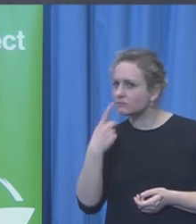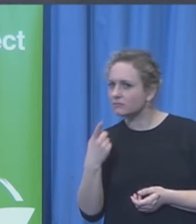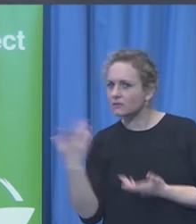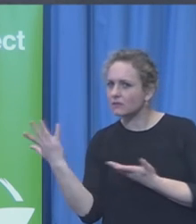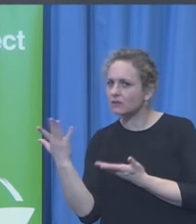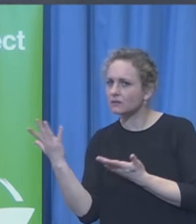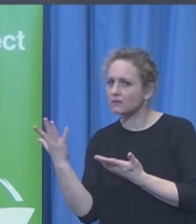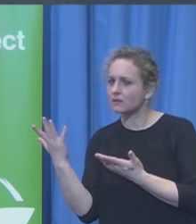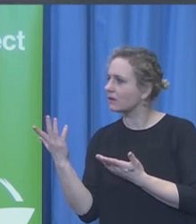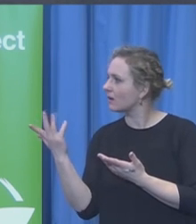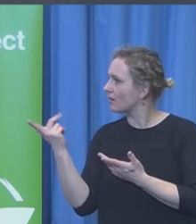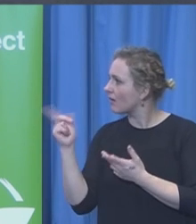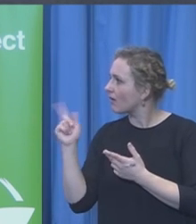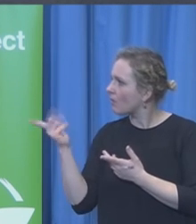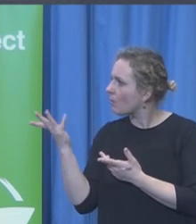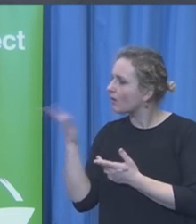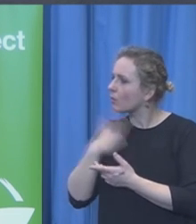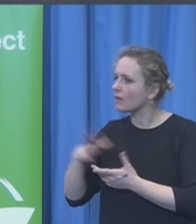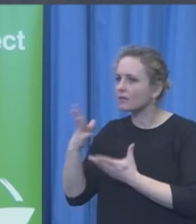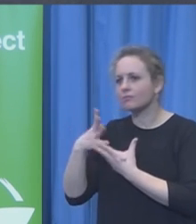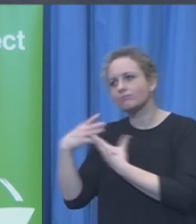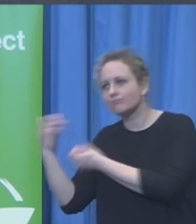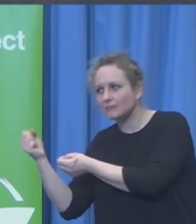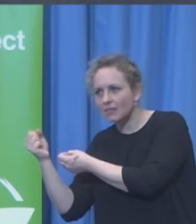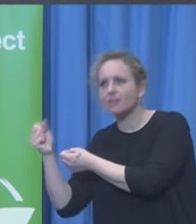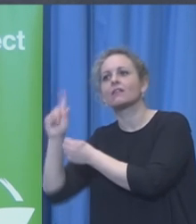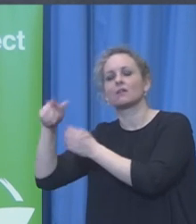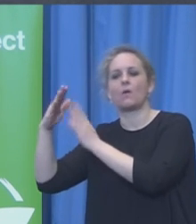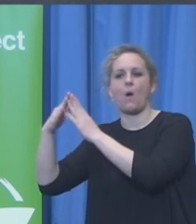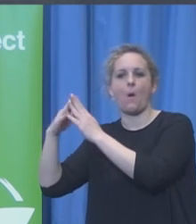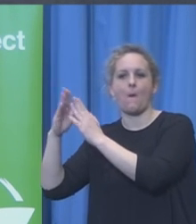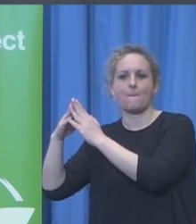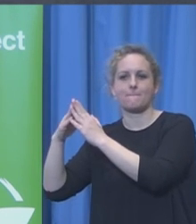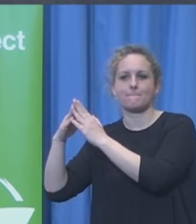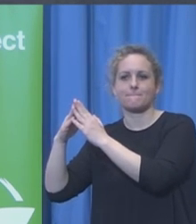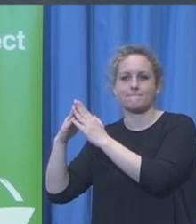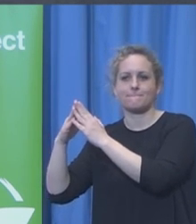30 seconds, I need to end up.